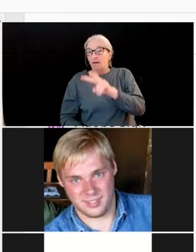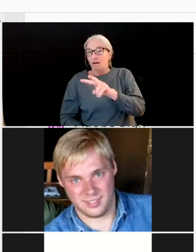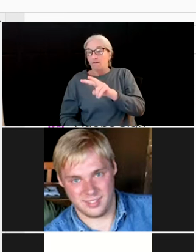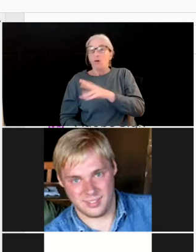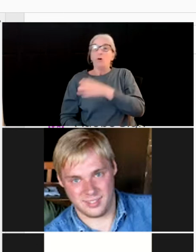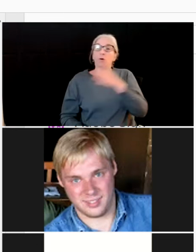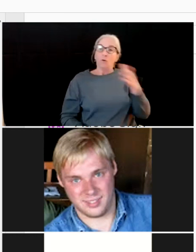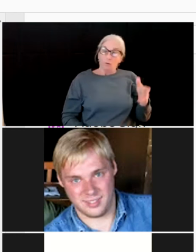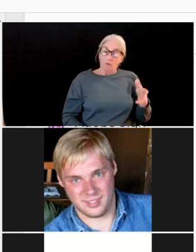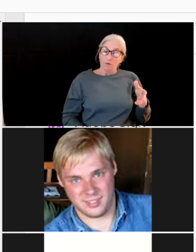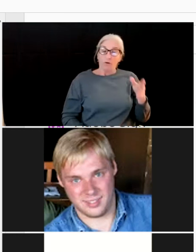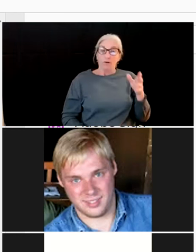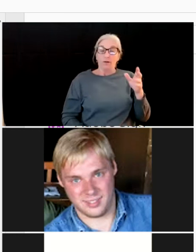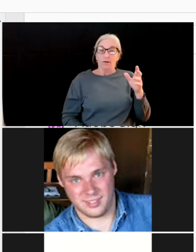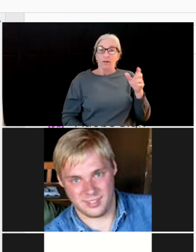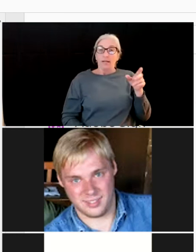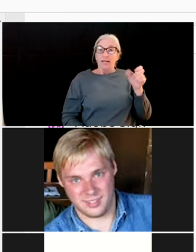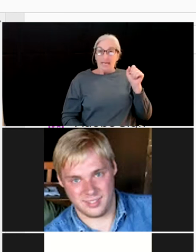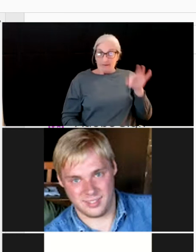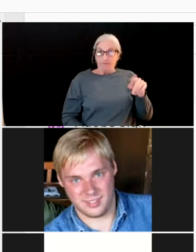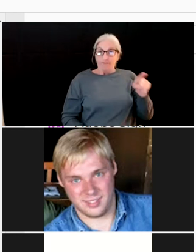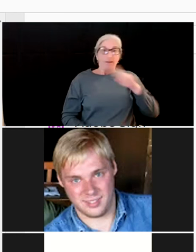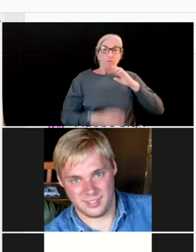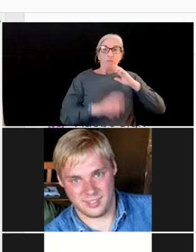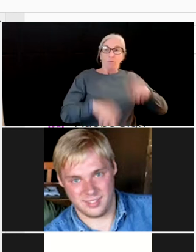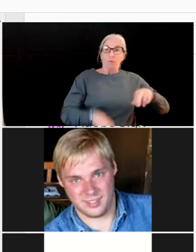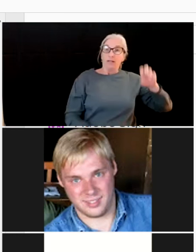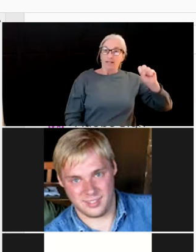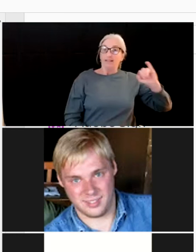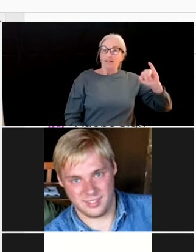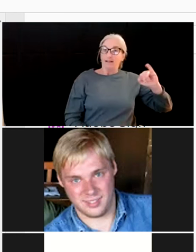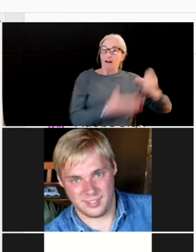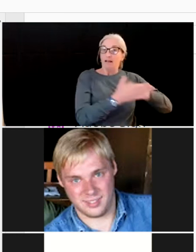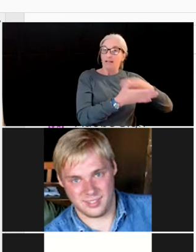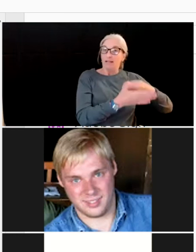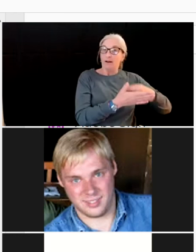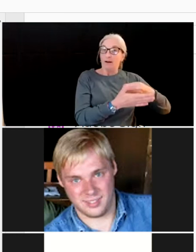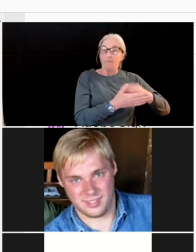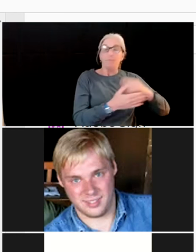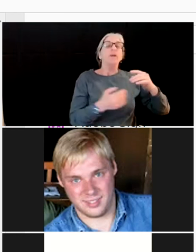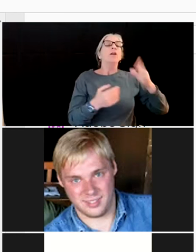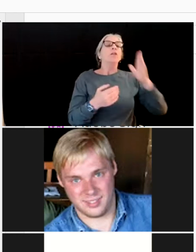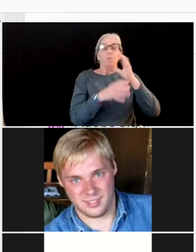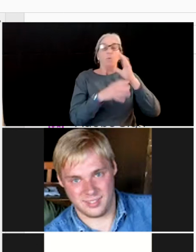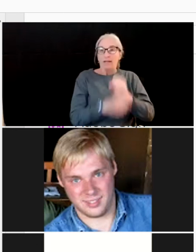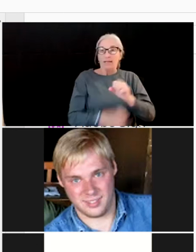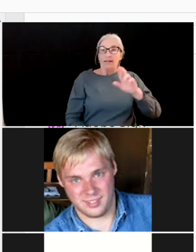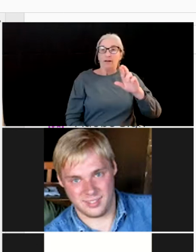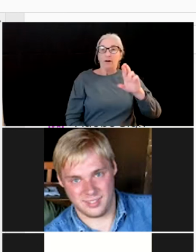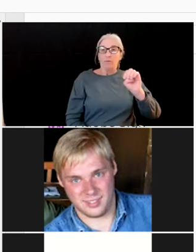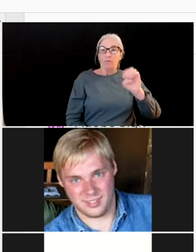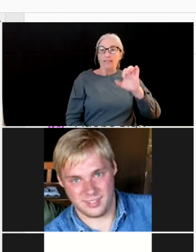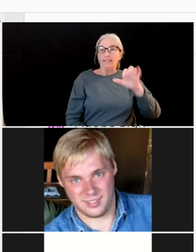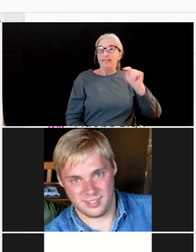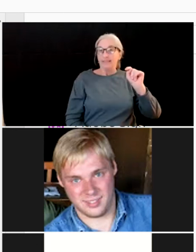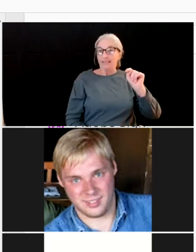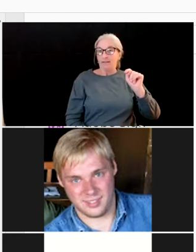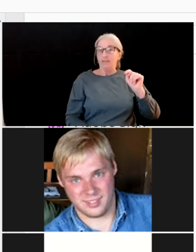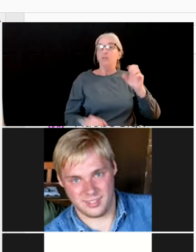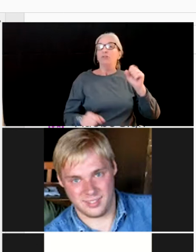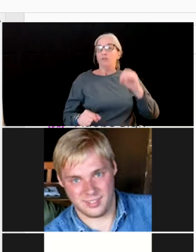SSI, they will get a receipt once that wage report goes through that they can use as confirmation that they did report